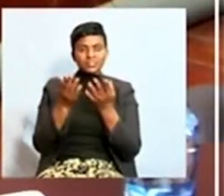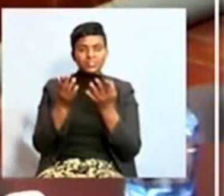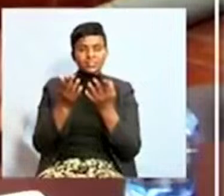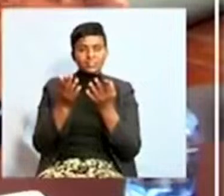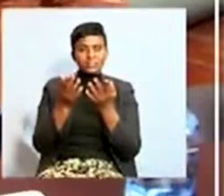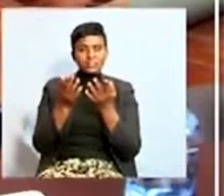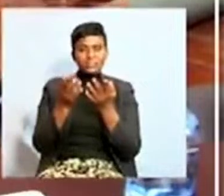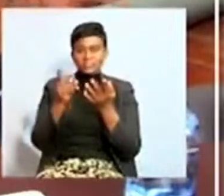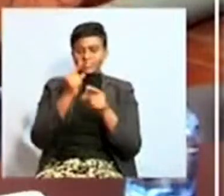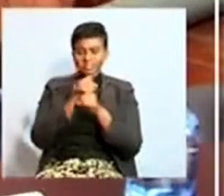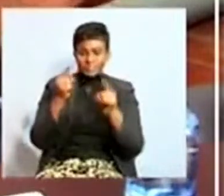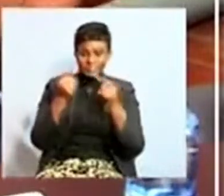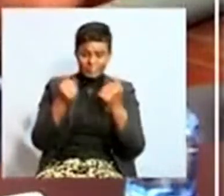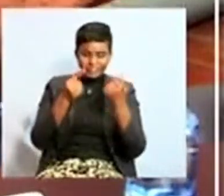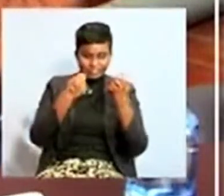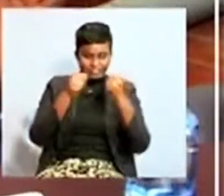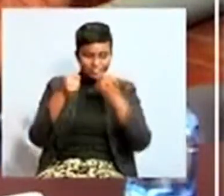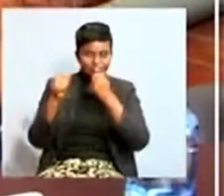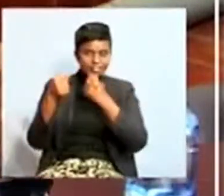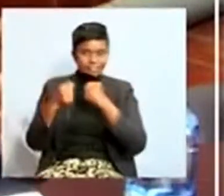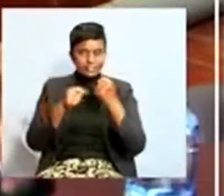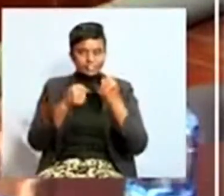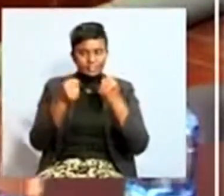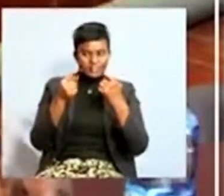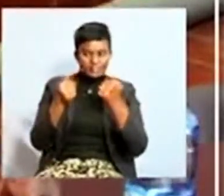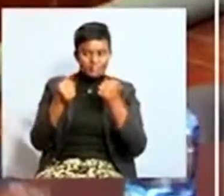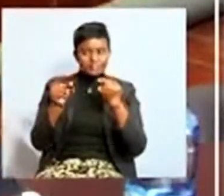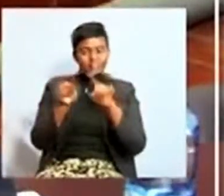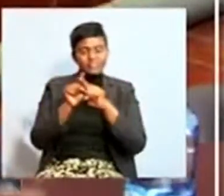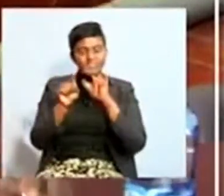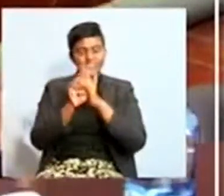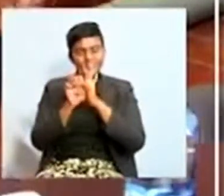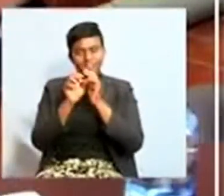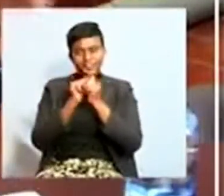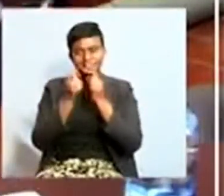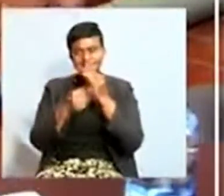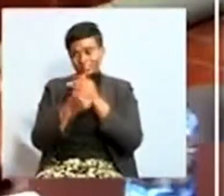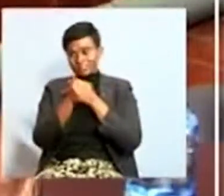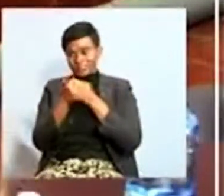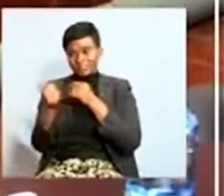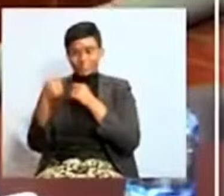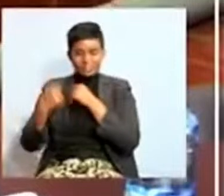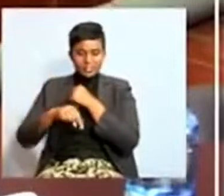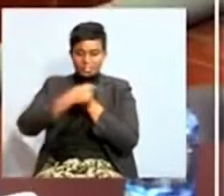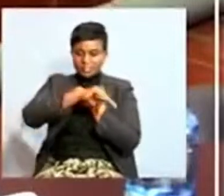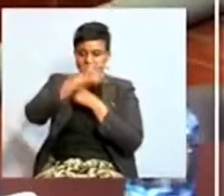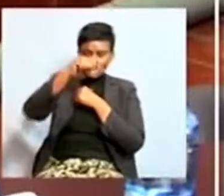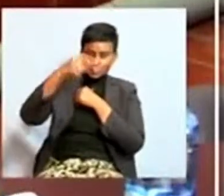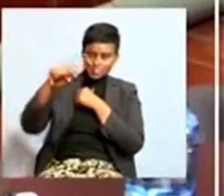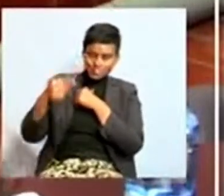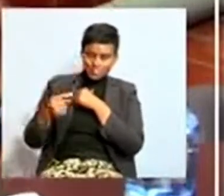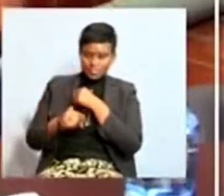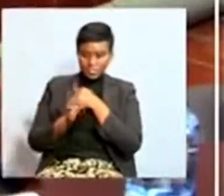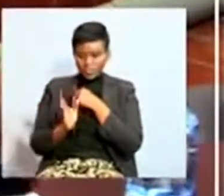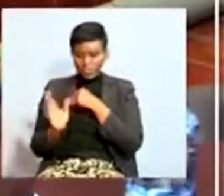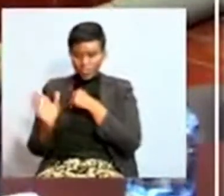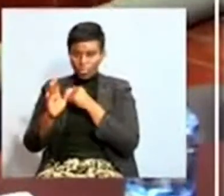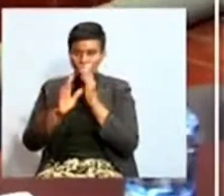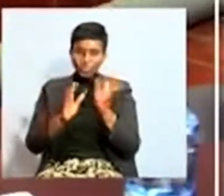You are just trying to, like what others say, beating about the bush. You